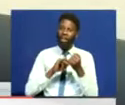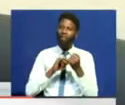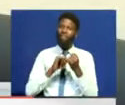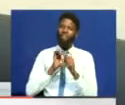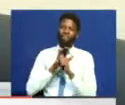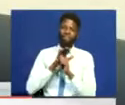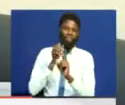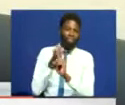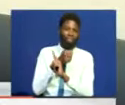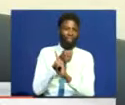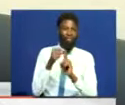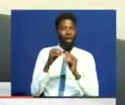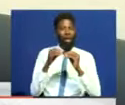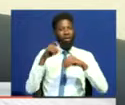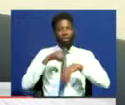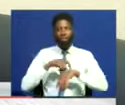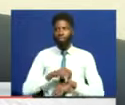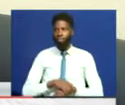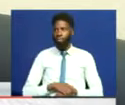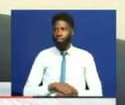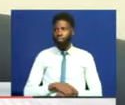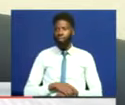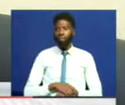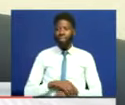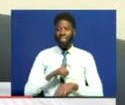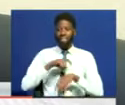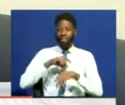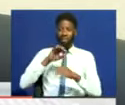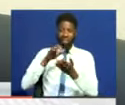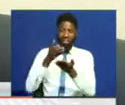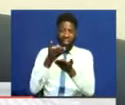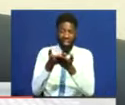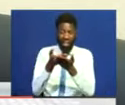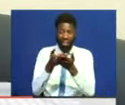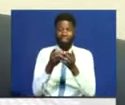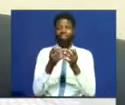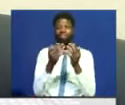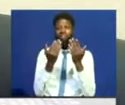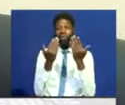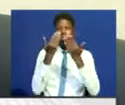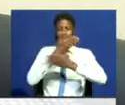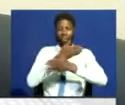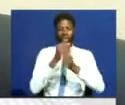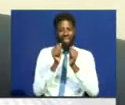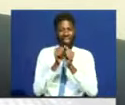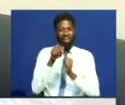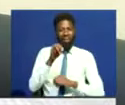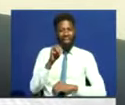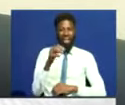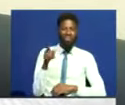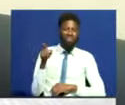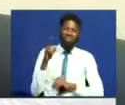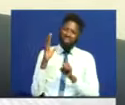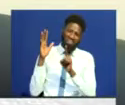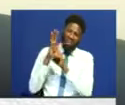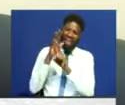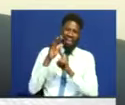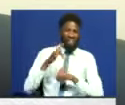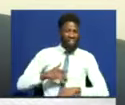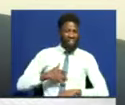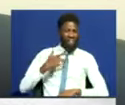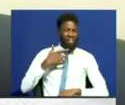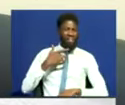saa nane usiku ama sijui ni nini. Akaanza kunipiga, akanipiga, akanipiga. Watoto wamelala,